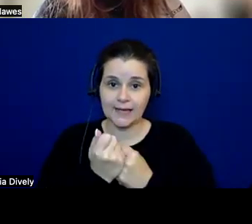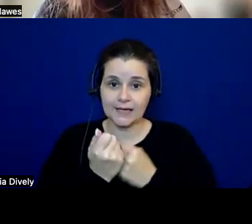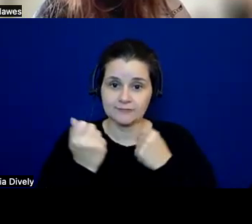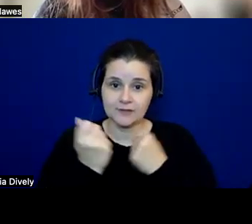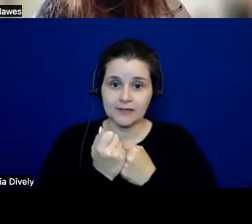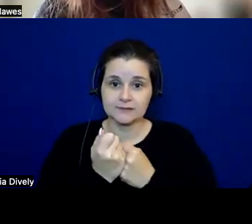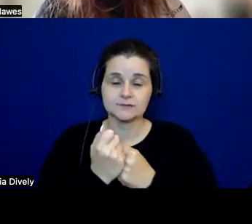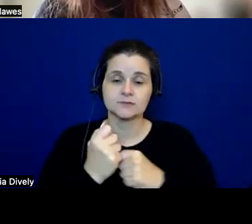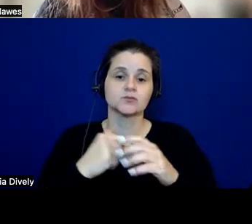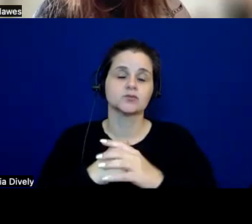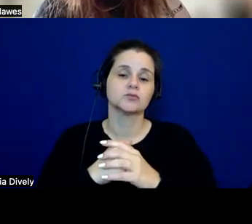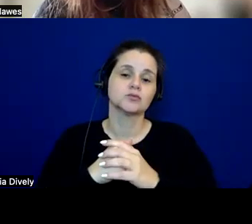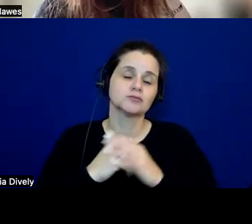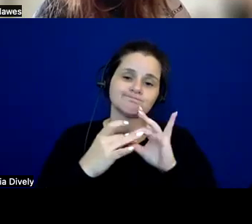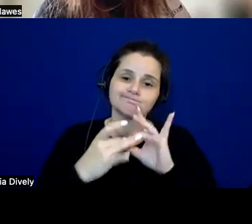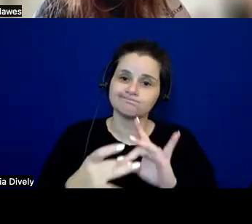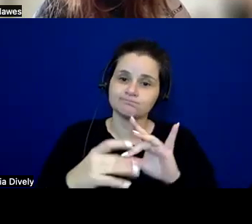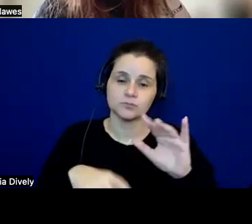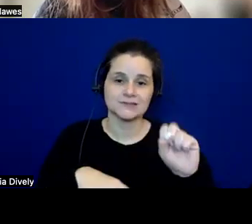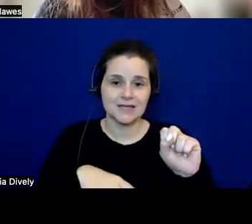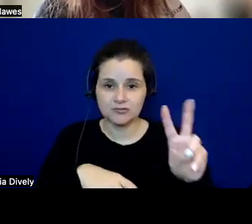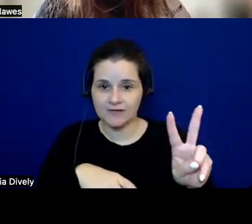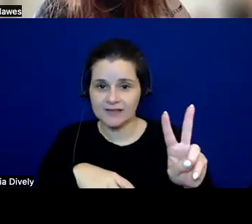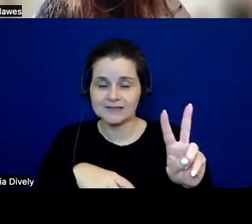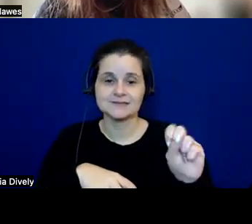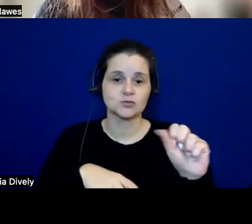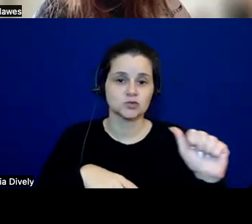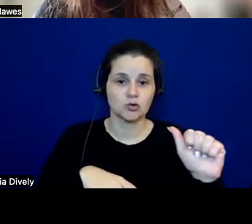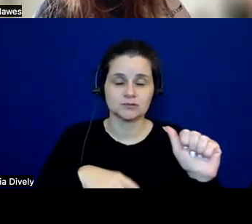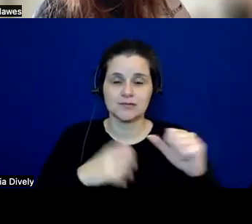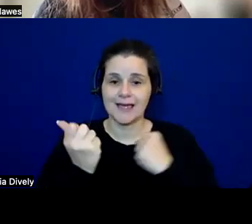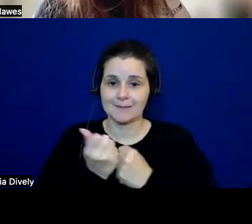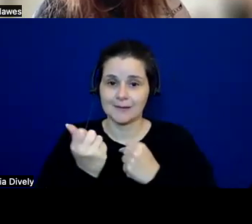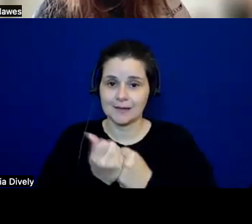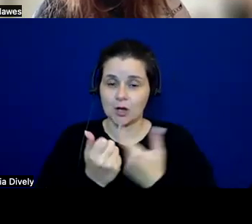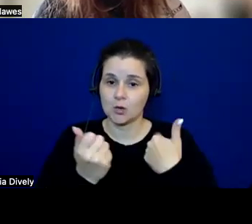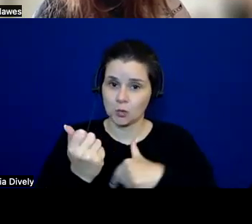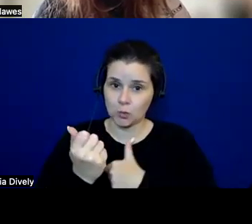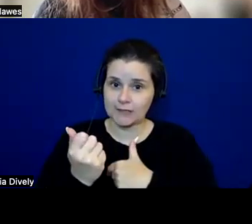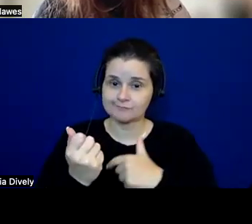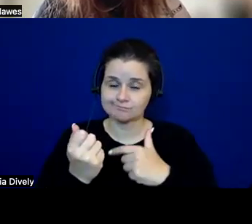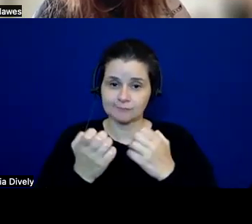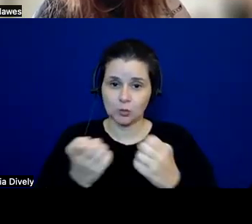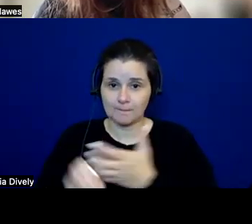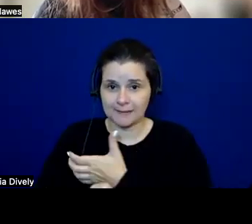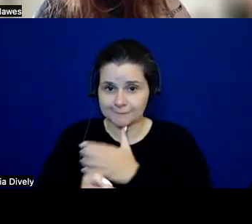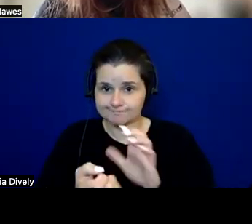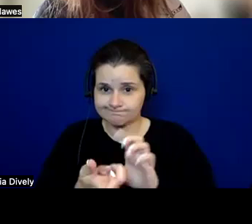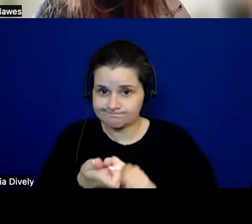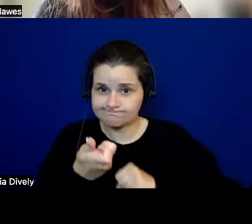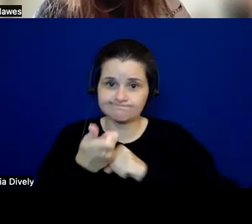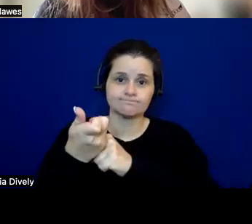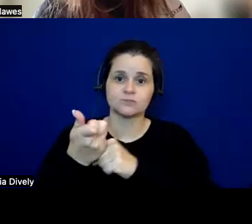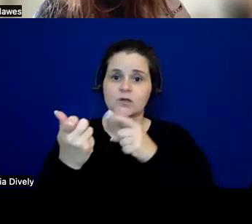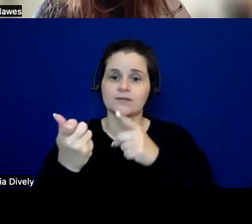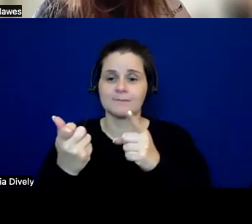we're talking to advocates, sexual violence, sexual assault advocates, are we also equipping them to be able to